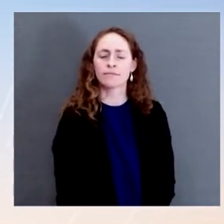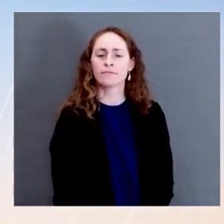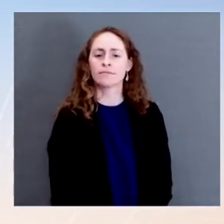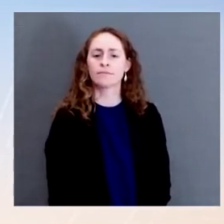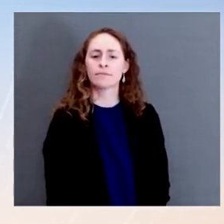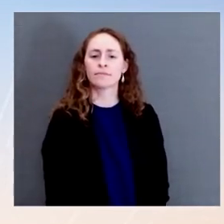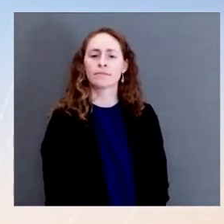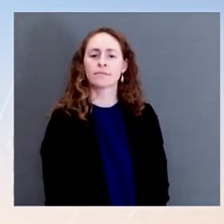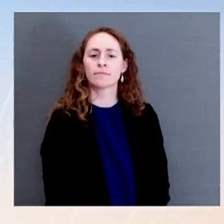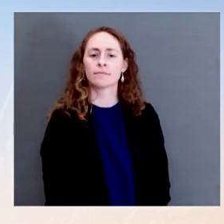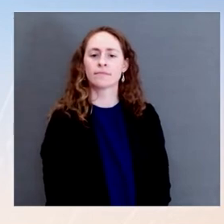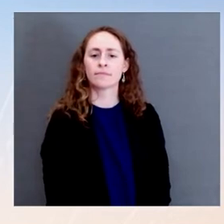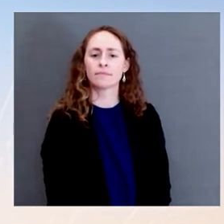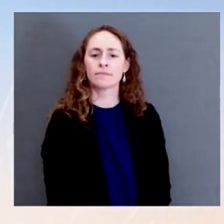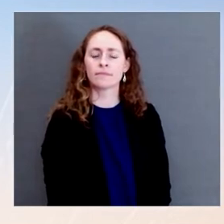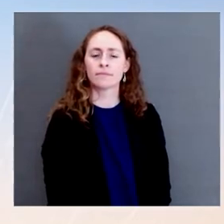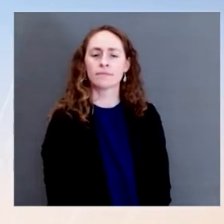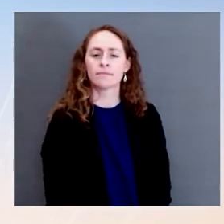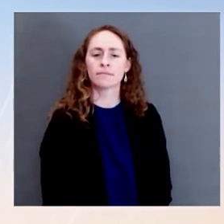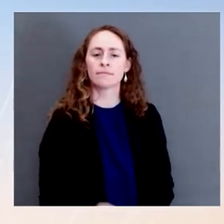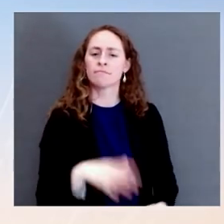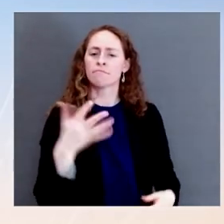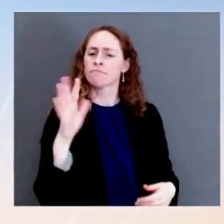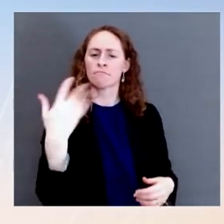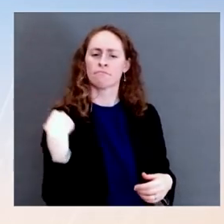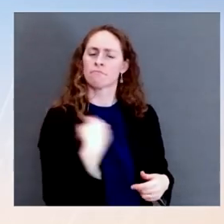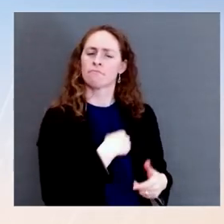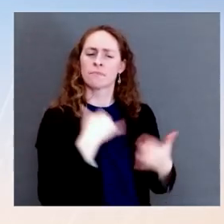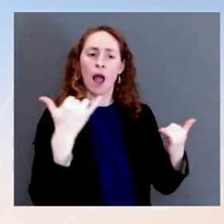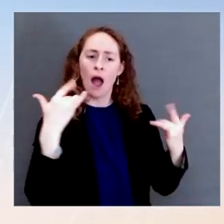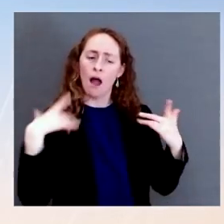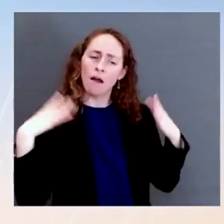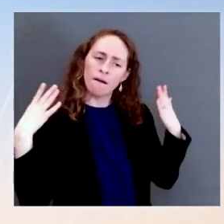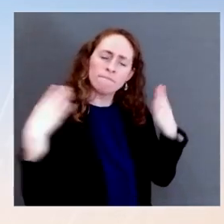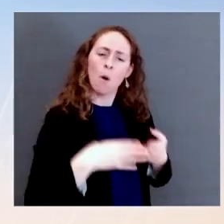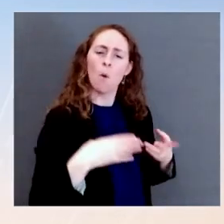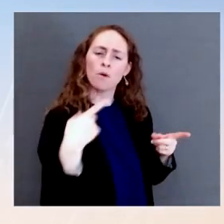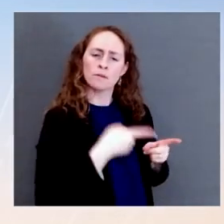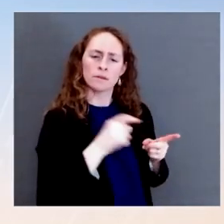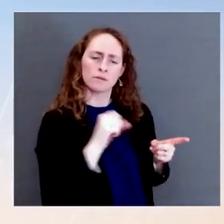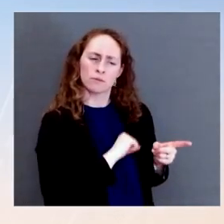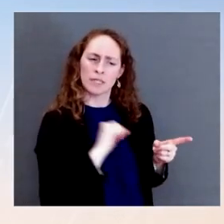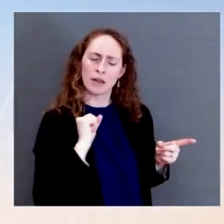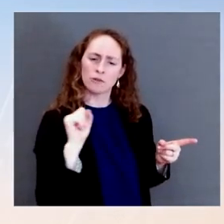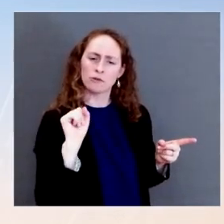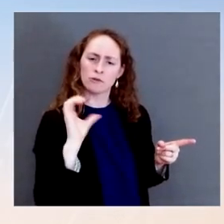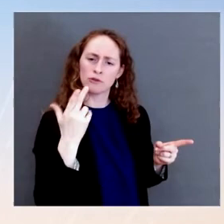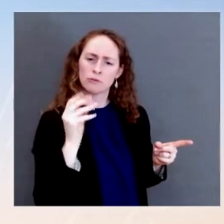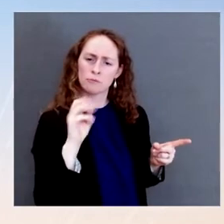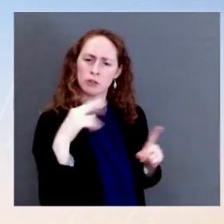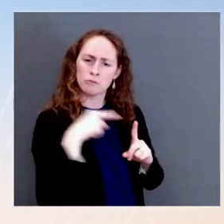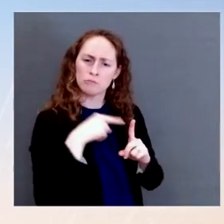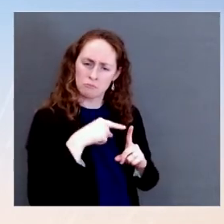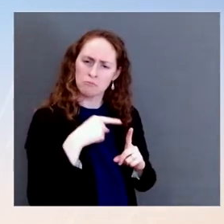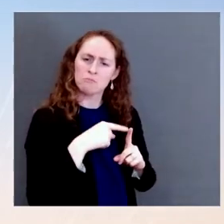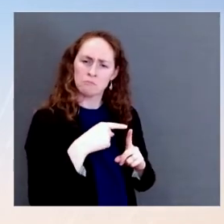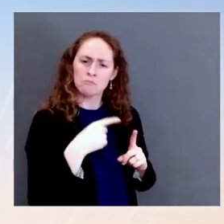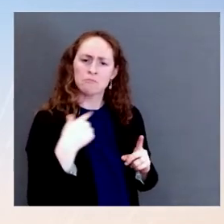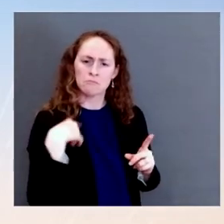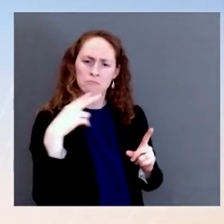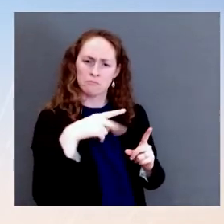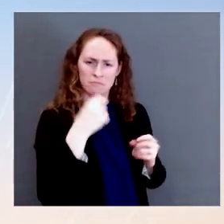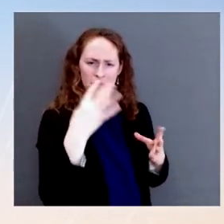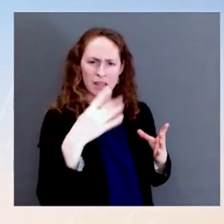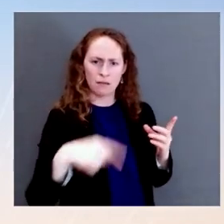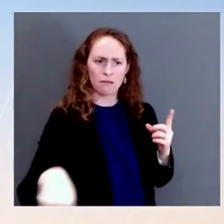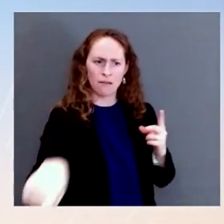forward, all of the work happening behind the scenes among staffers, among members, to move this forward and get it done. Go ahead, Ashley. Thank you. Jen,